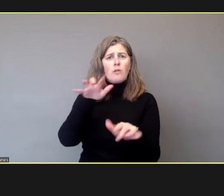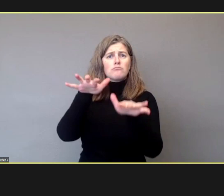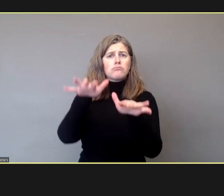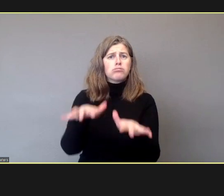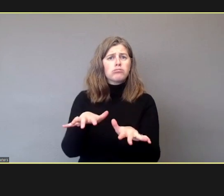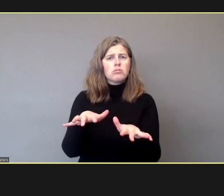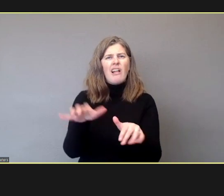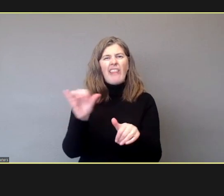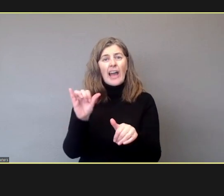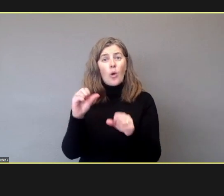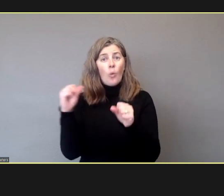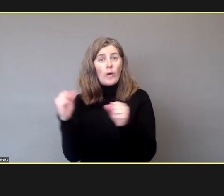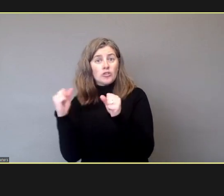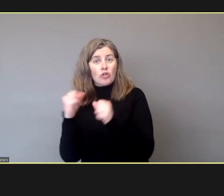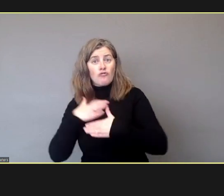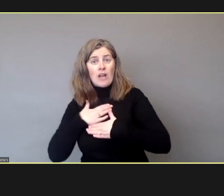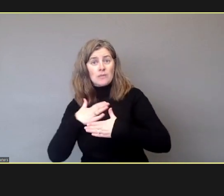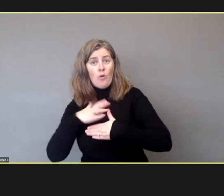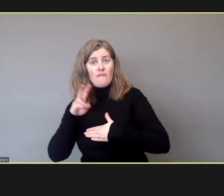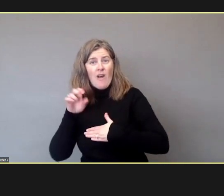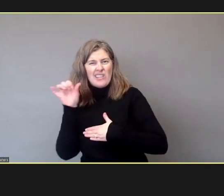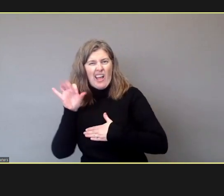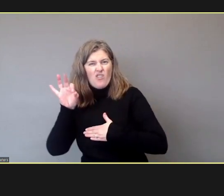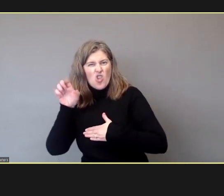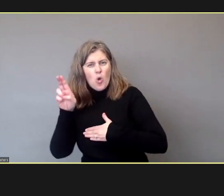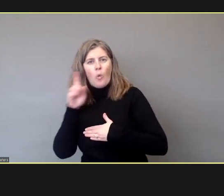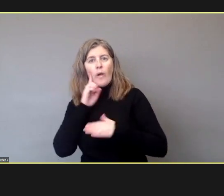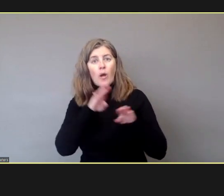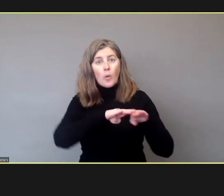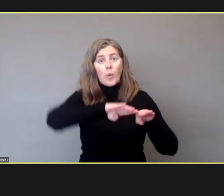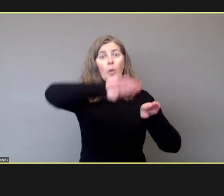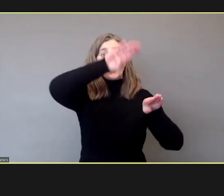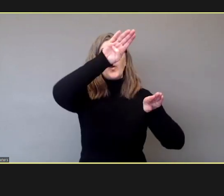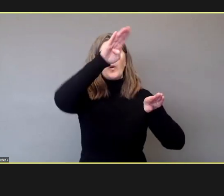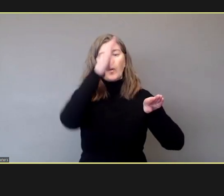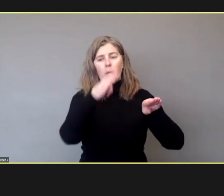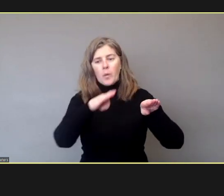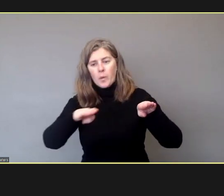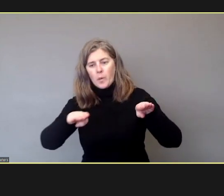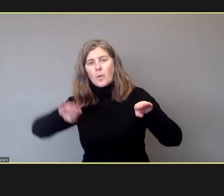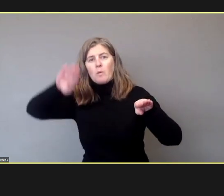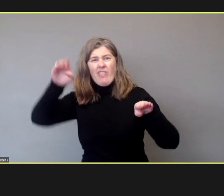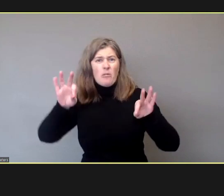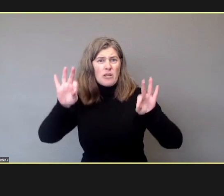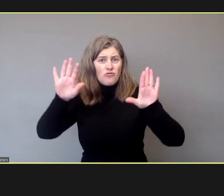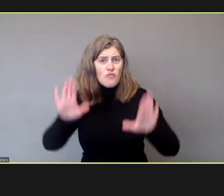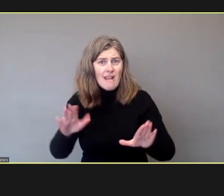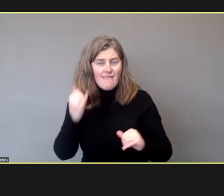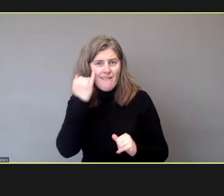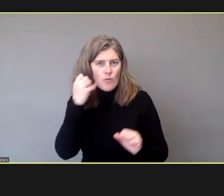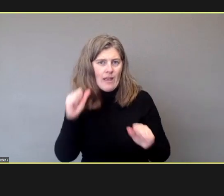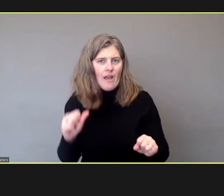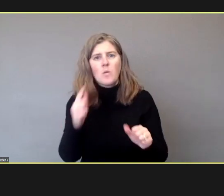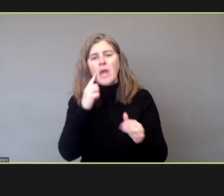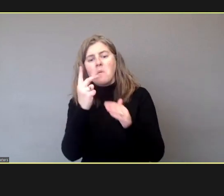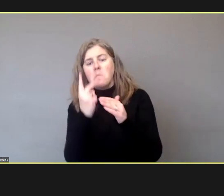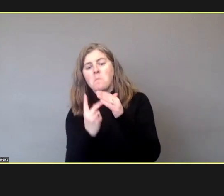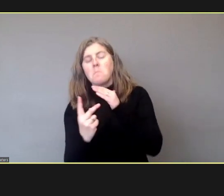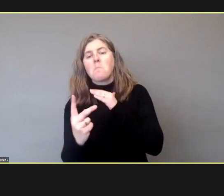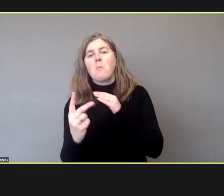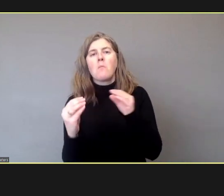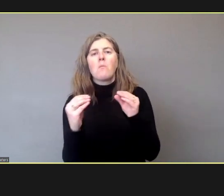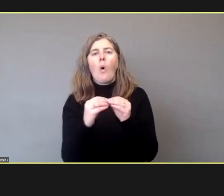respiratory virus like the others have done? And then, which would be great, because we may be able to get on